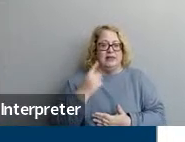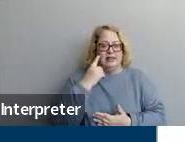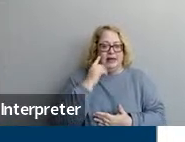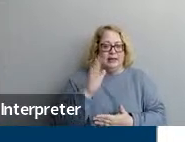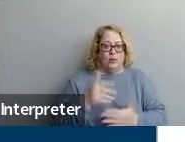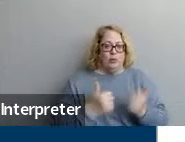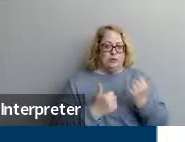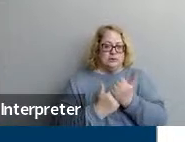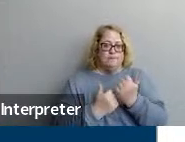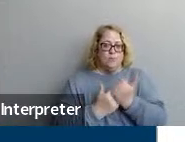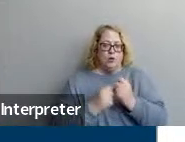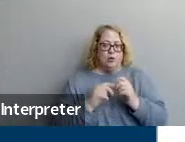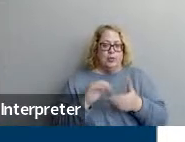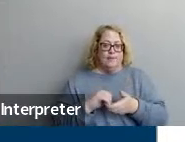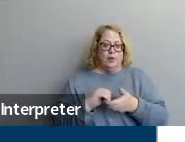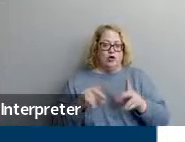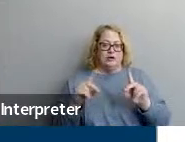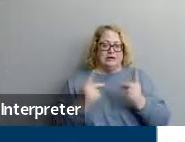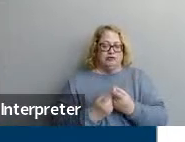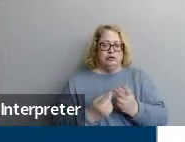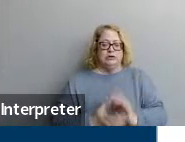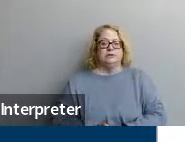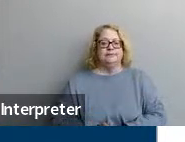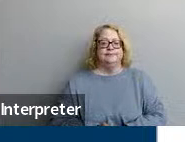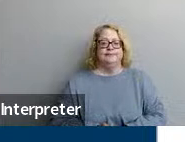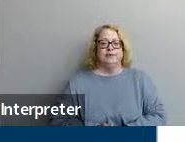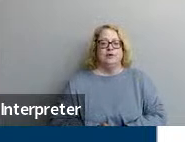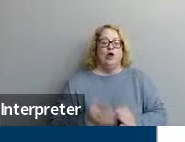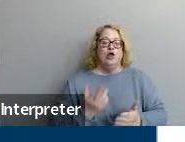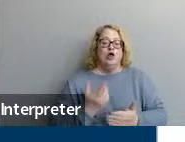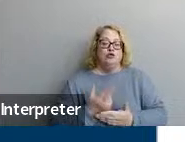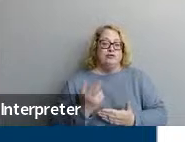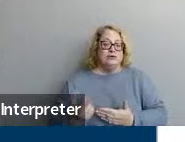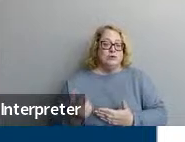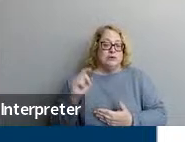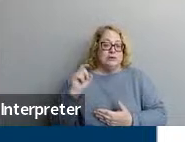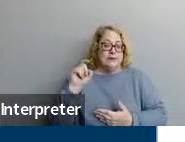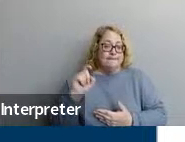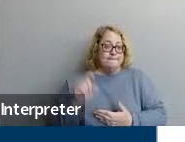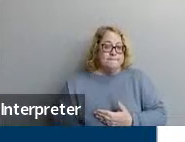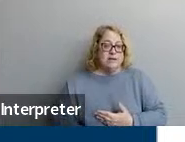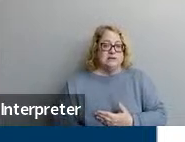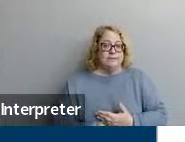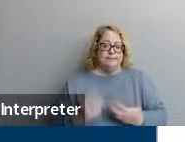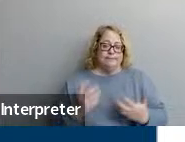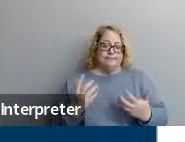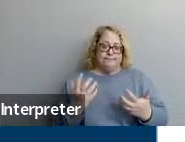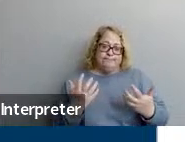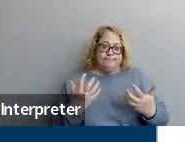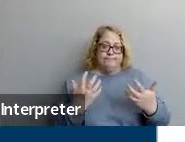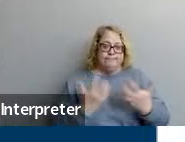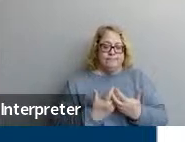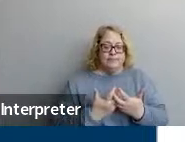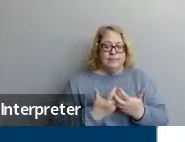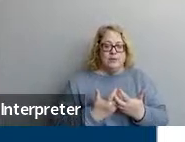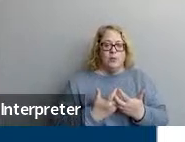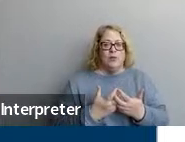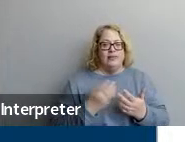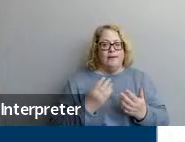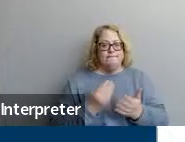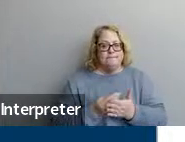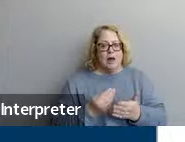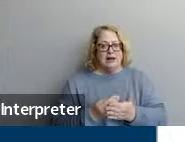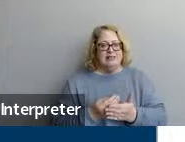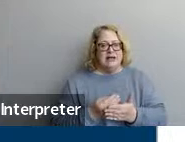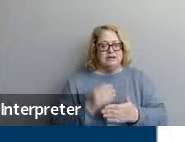support them within their partner district. Those resources must be in alignment with the allowable expenses that have